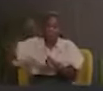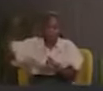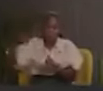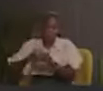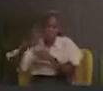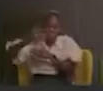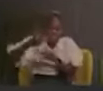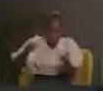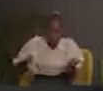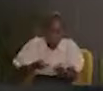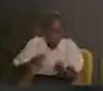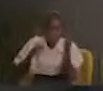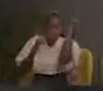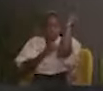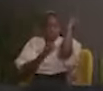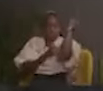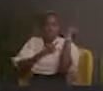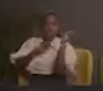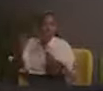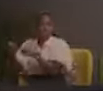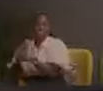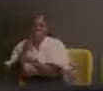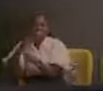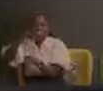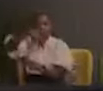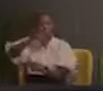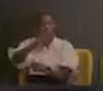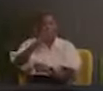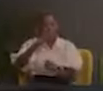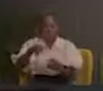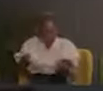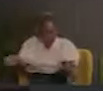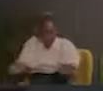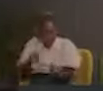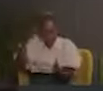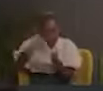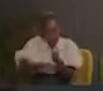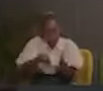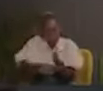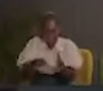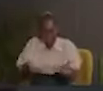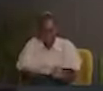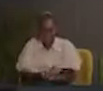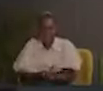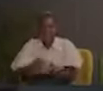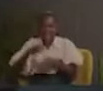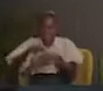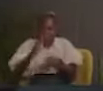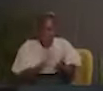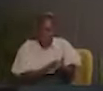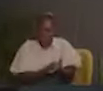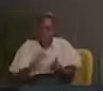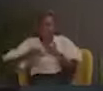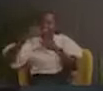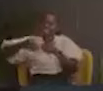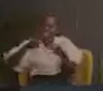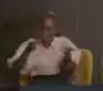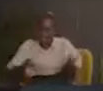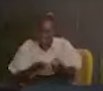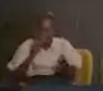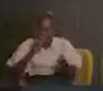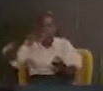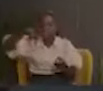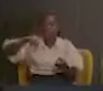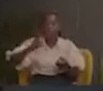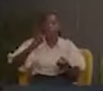The next place he went to was Potiphar's house. And you would think things were already getting better. Potiphar's